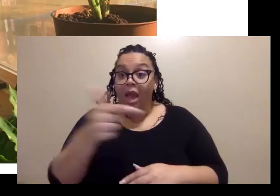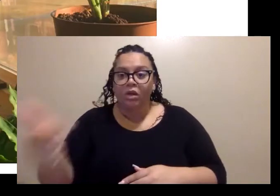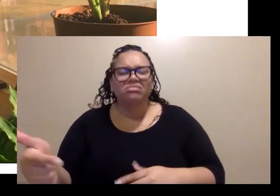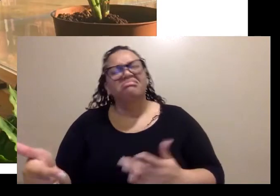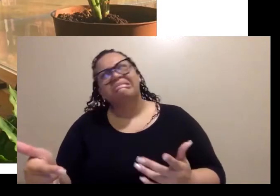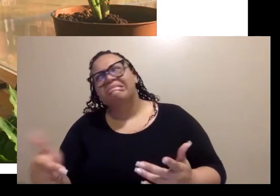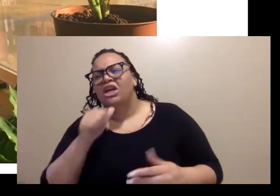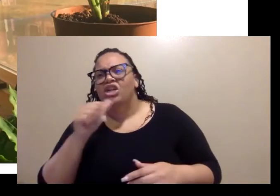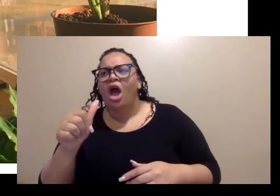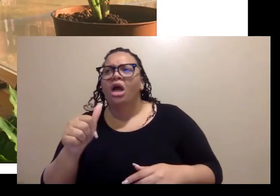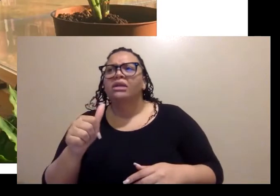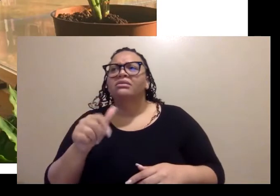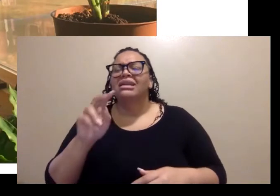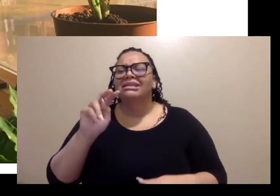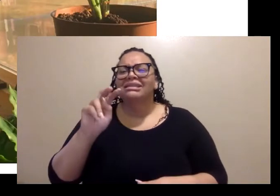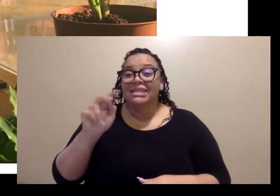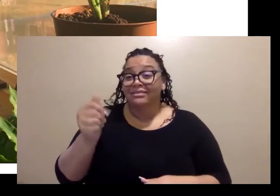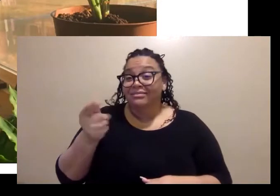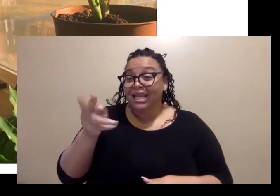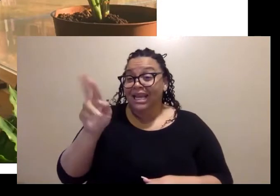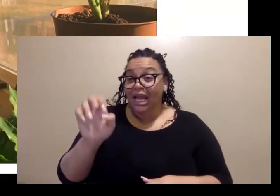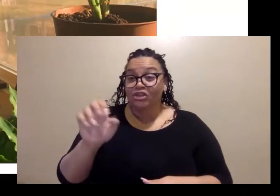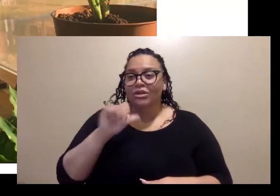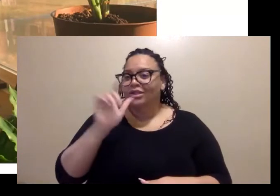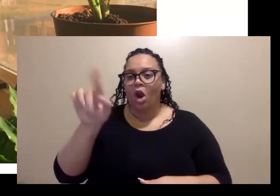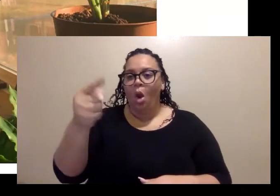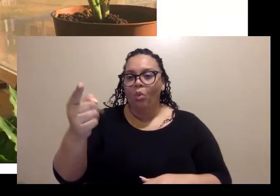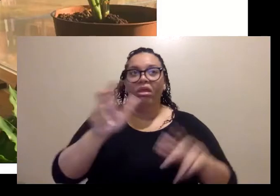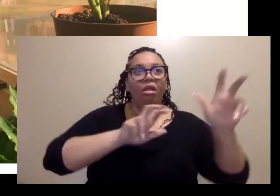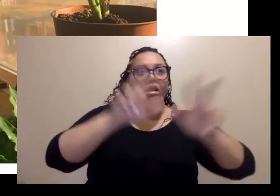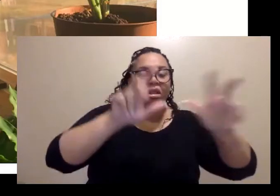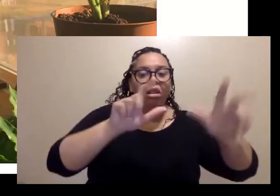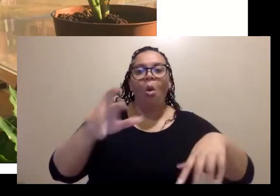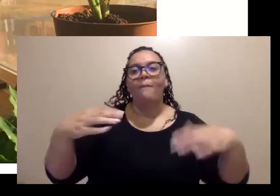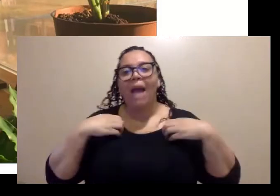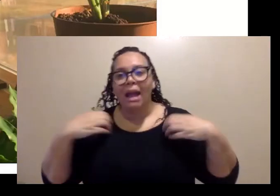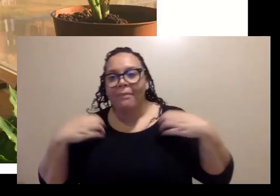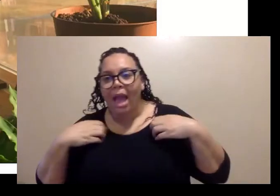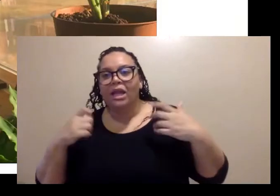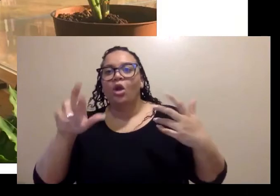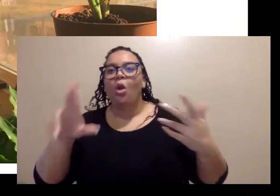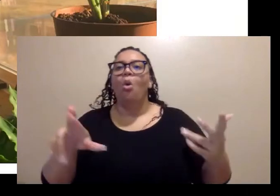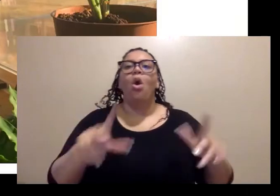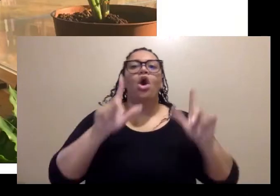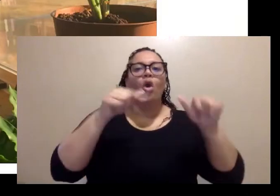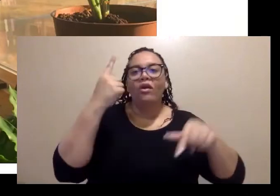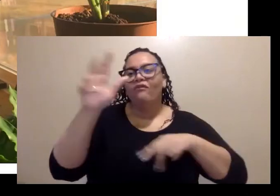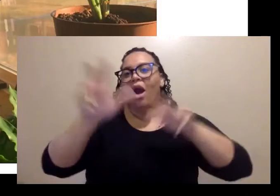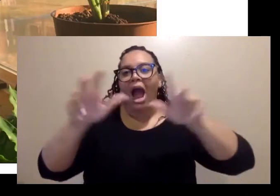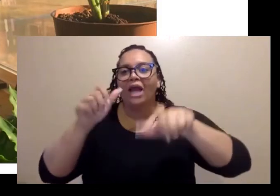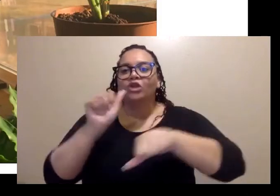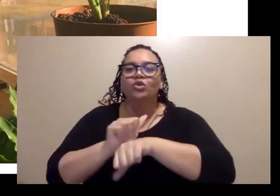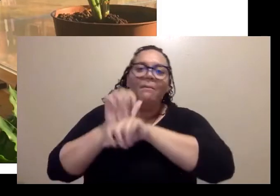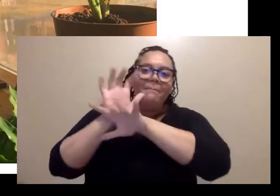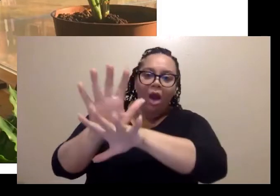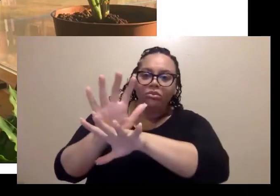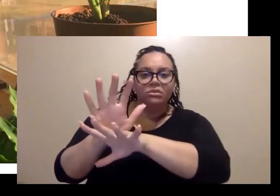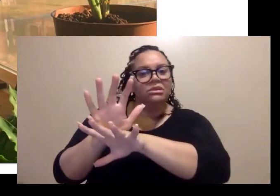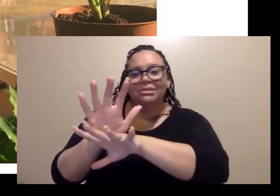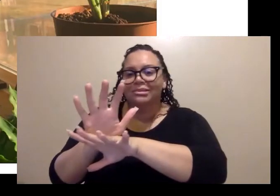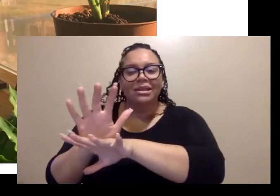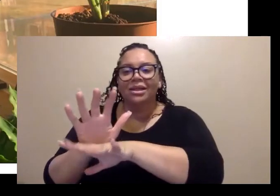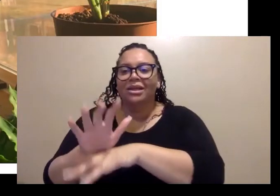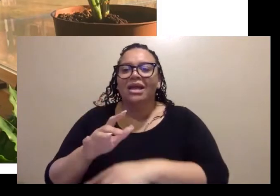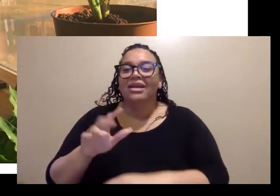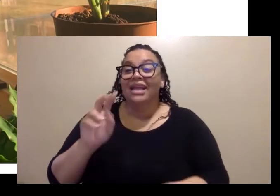a week backpacking trek or you're going car camping or going for a hike to summit a mountain, but what does nature look